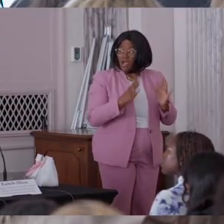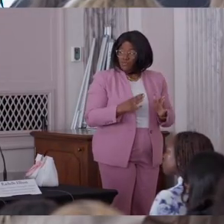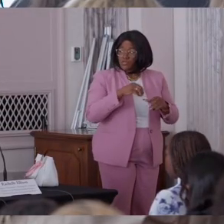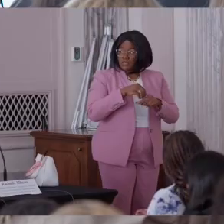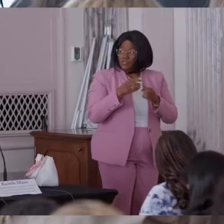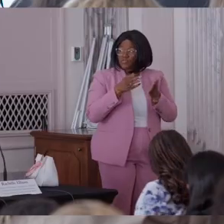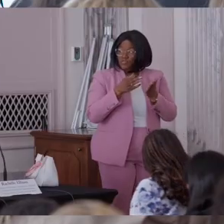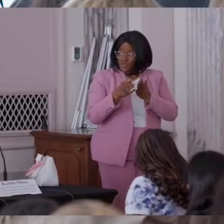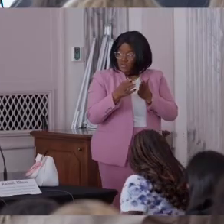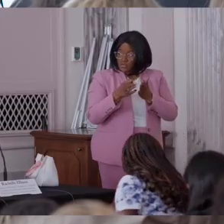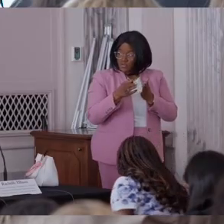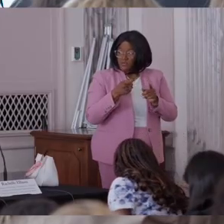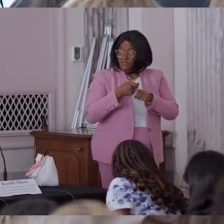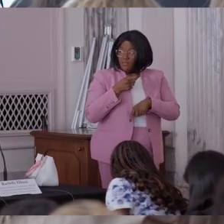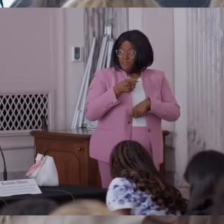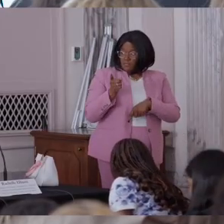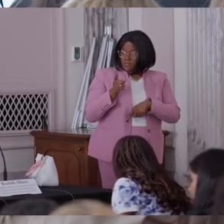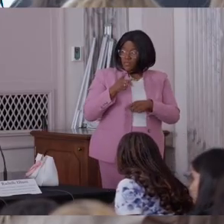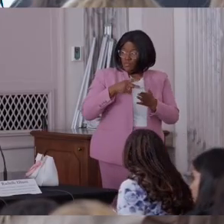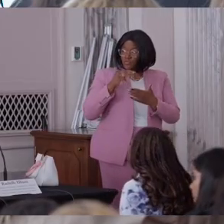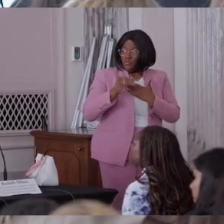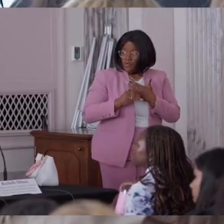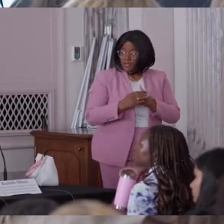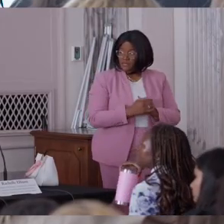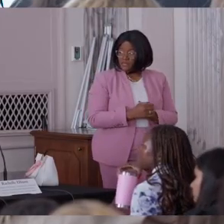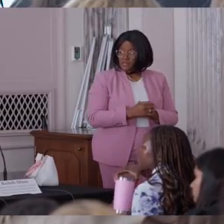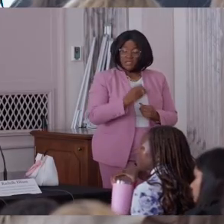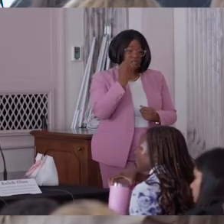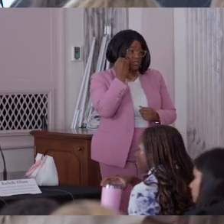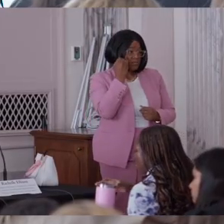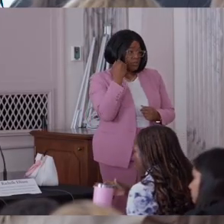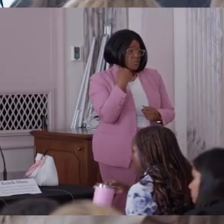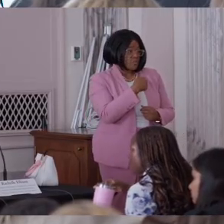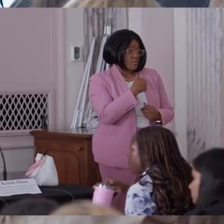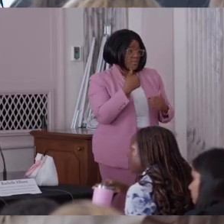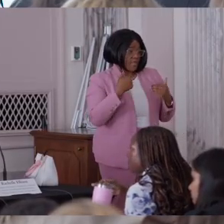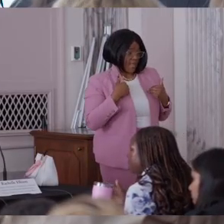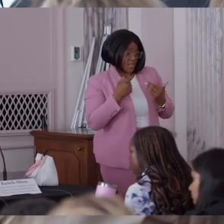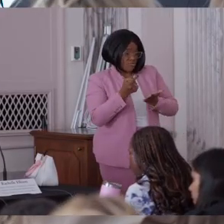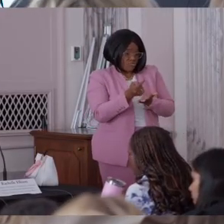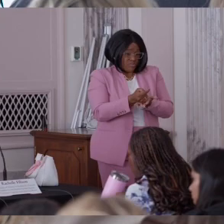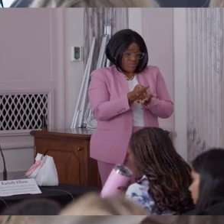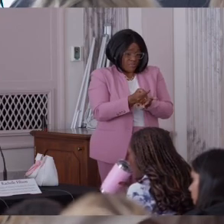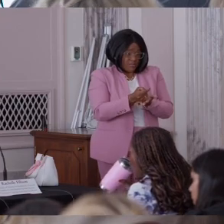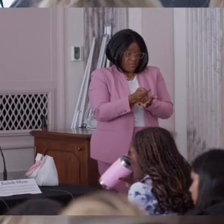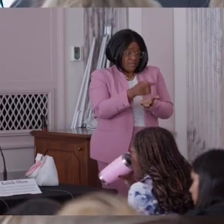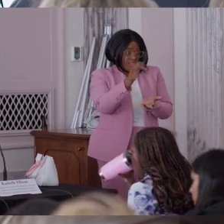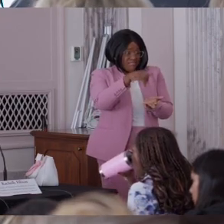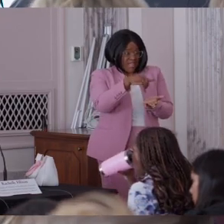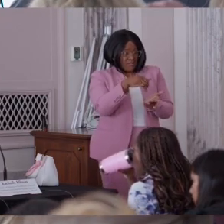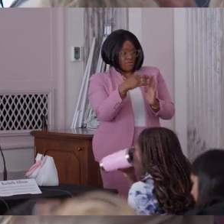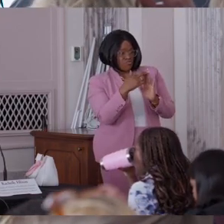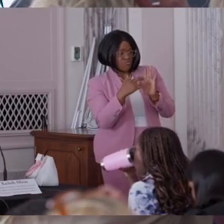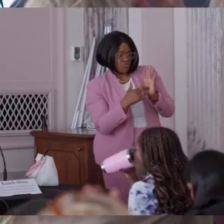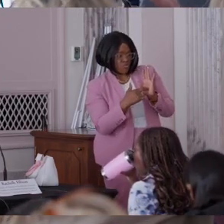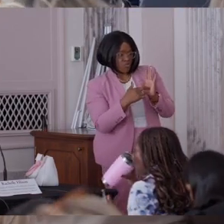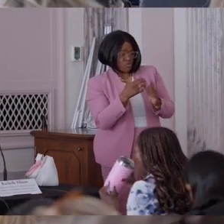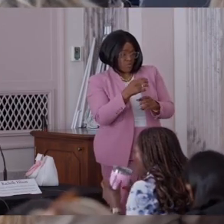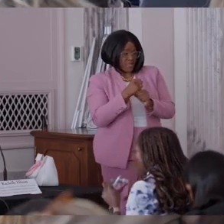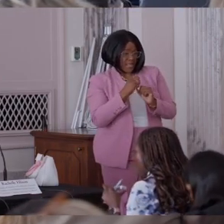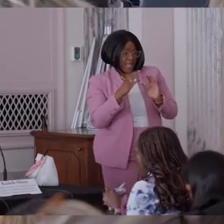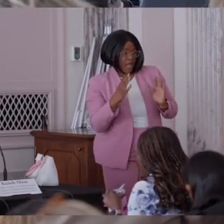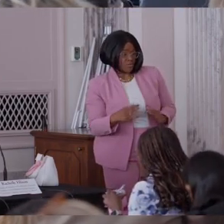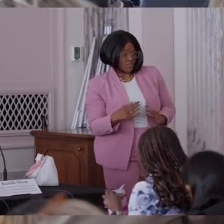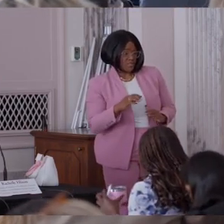services from one of those programs. If we had made treatment a condition of getting housing and